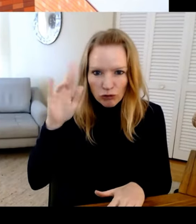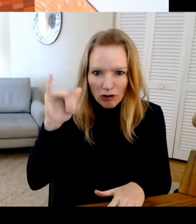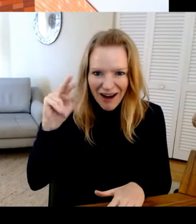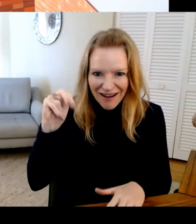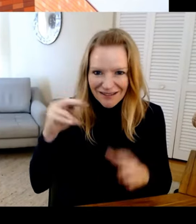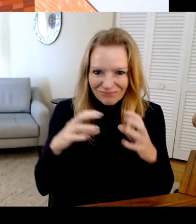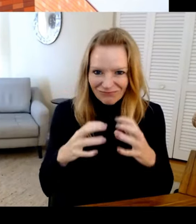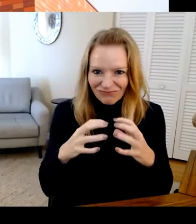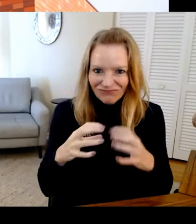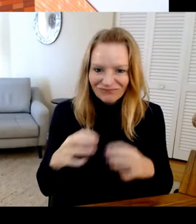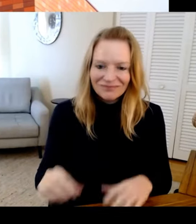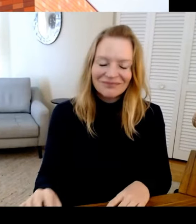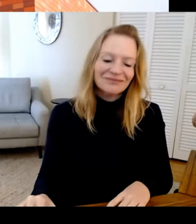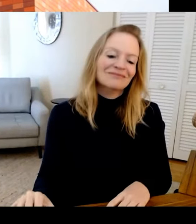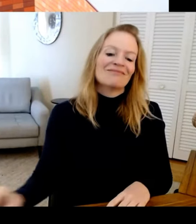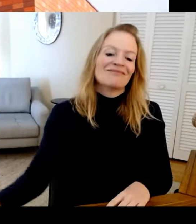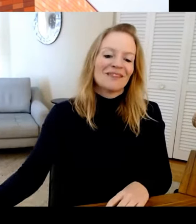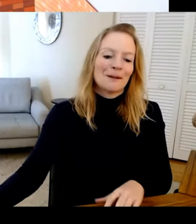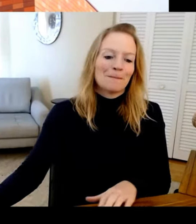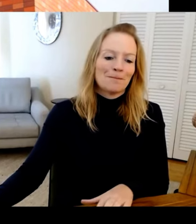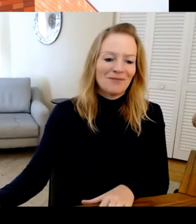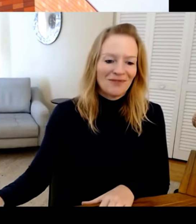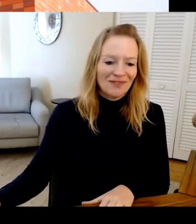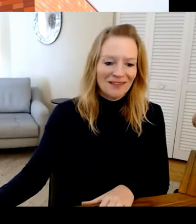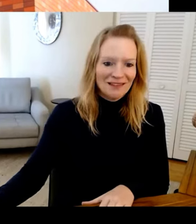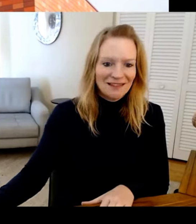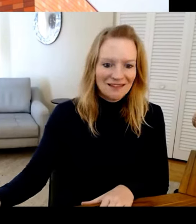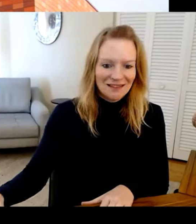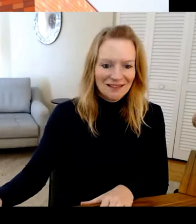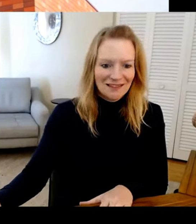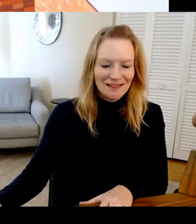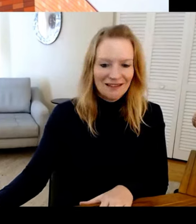neuroscience, and that study of the brain.